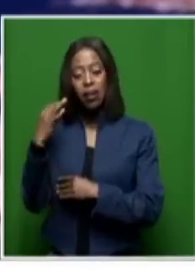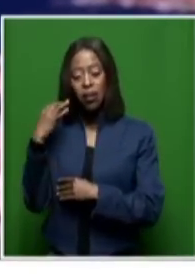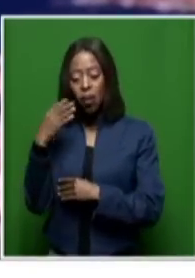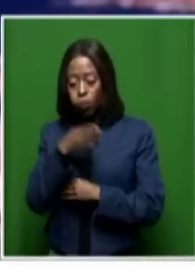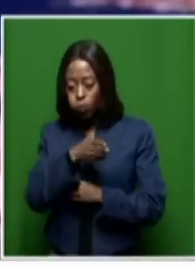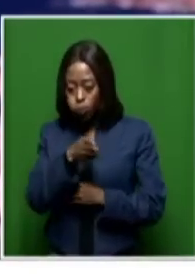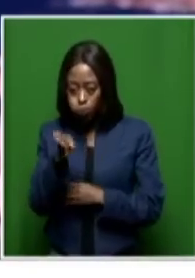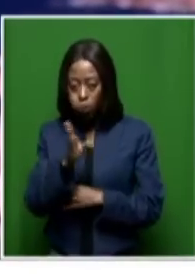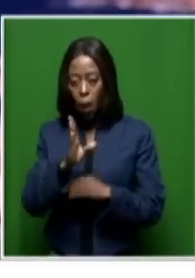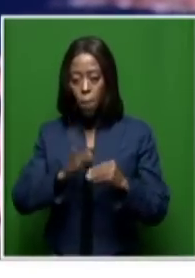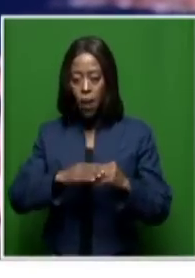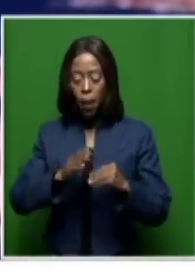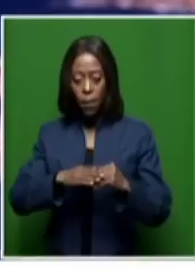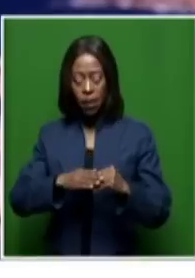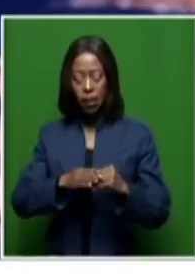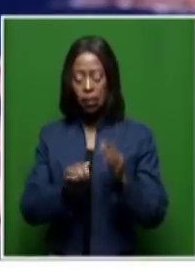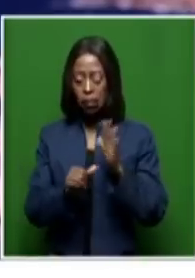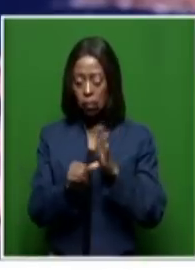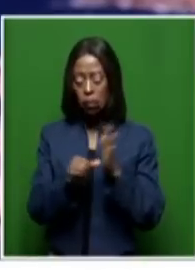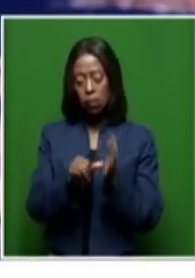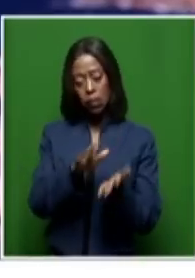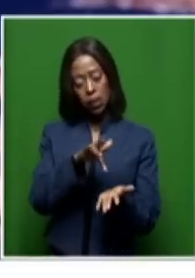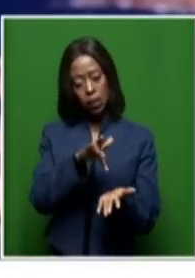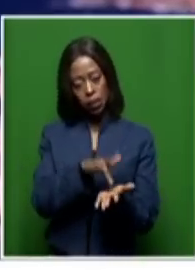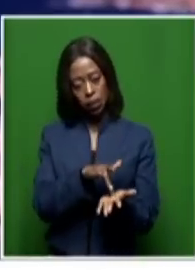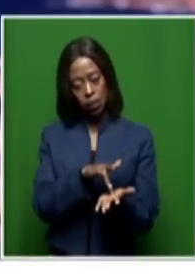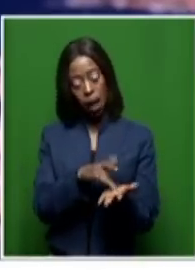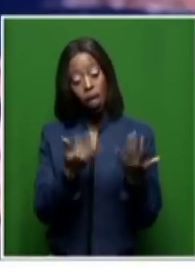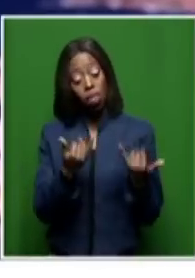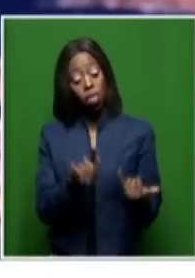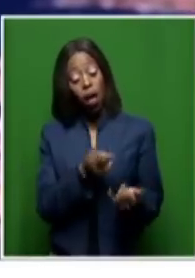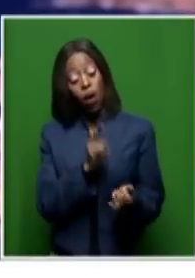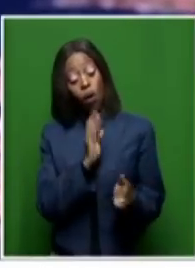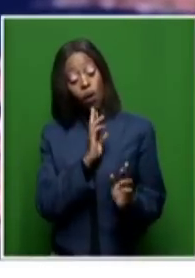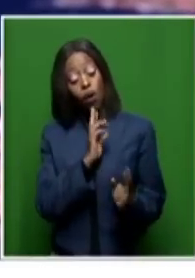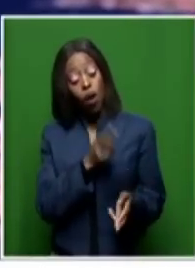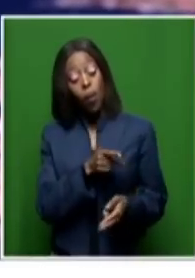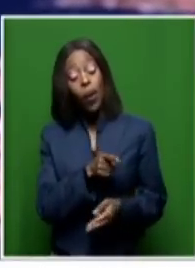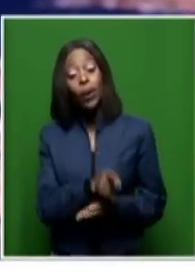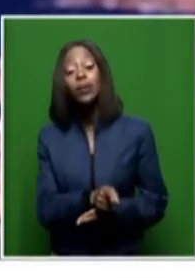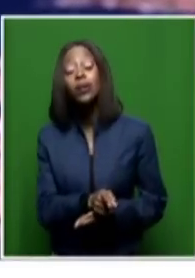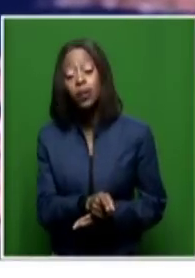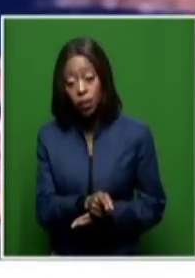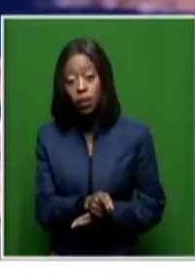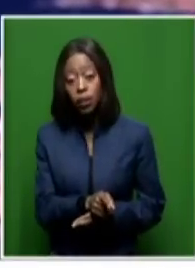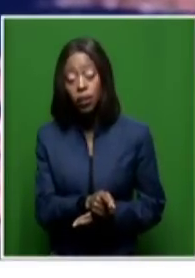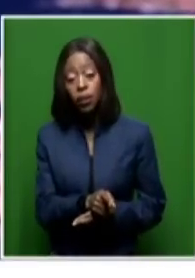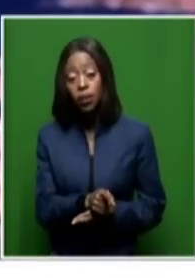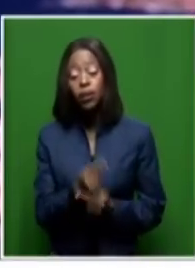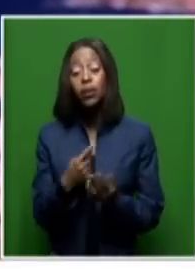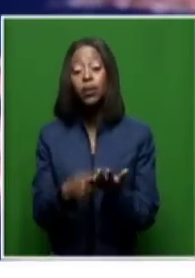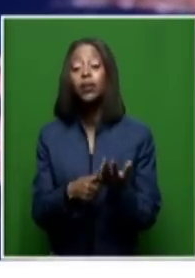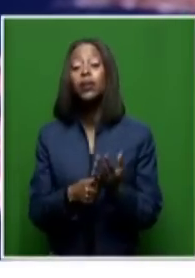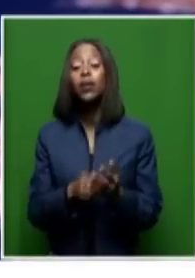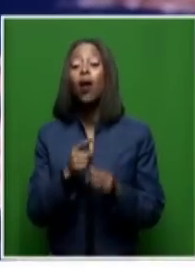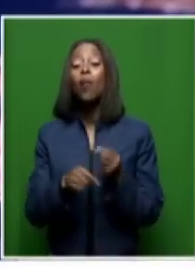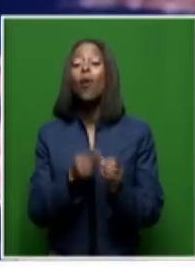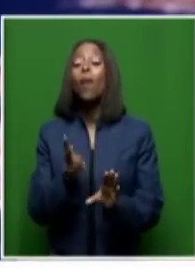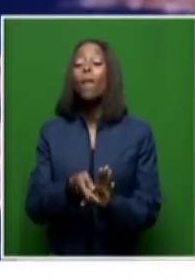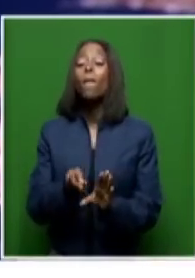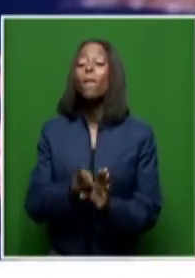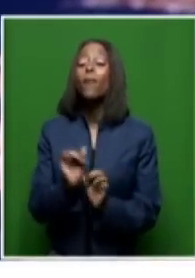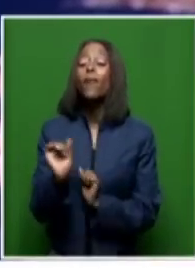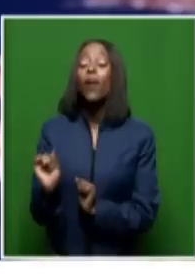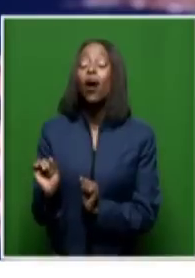strategic positions who, in terms of the report, which was scathing about their participation in the